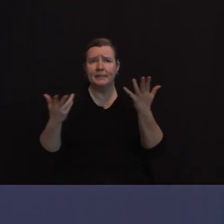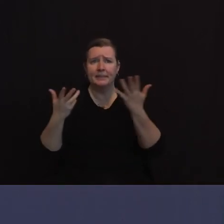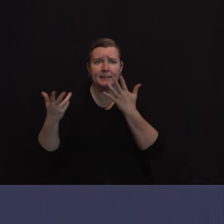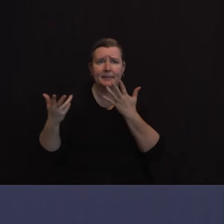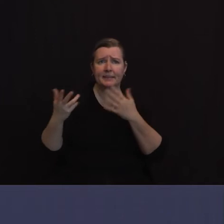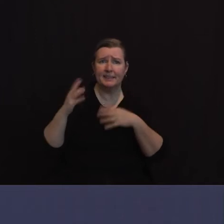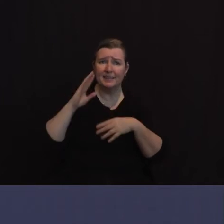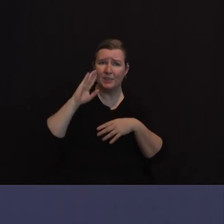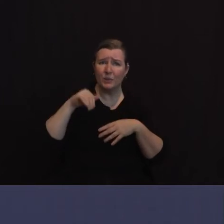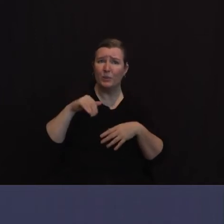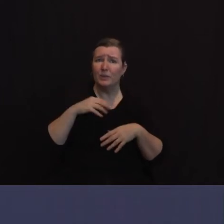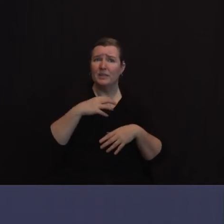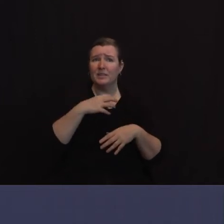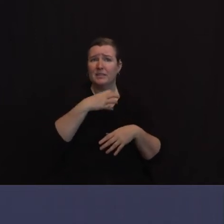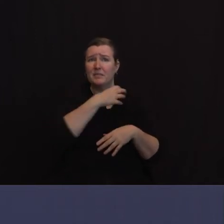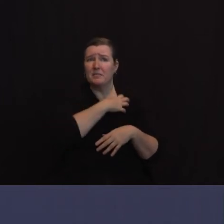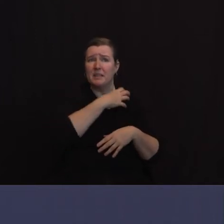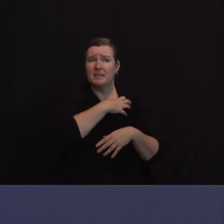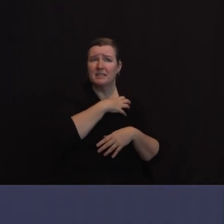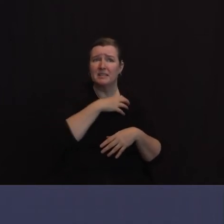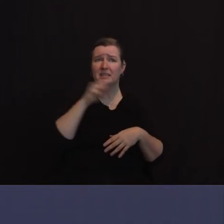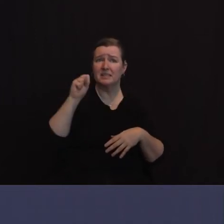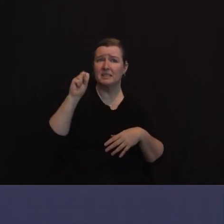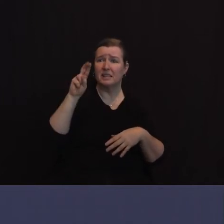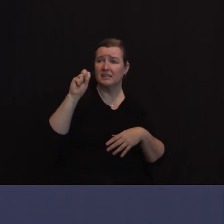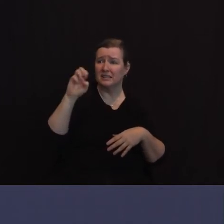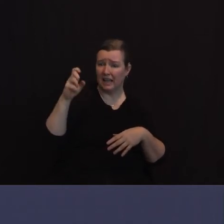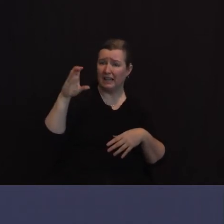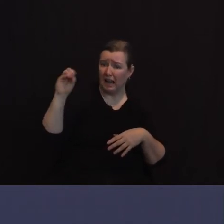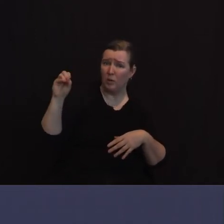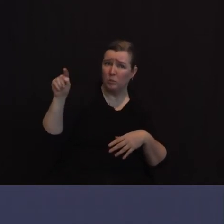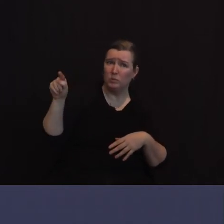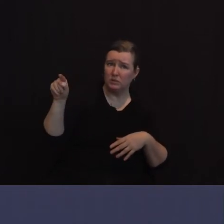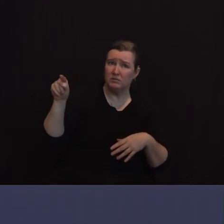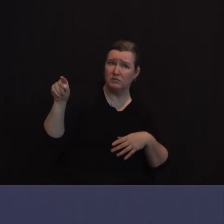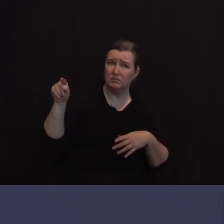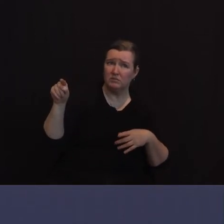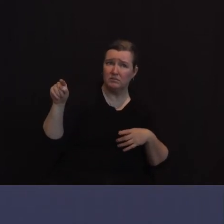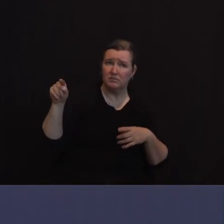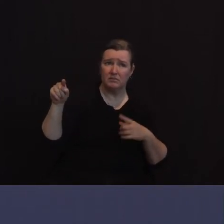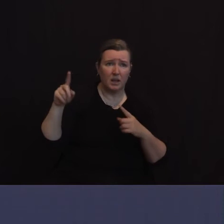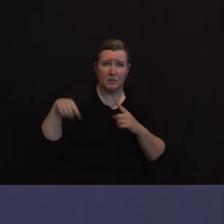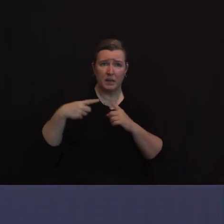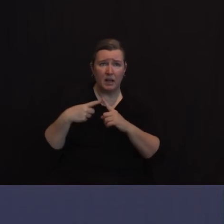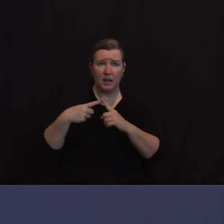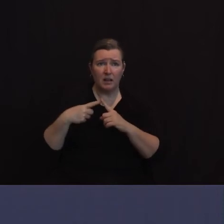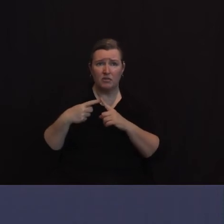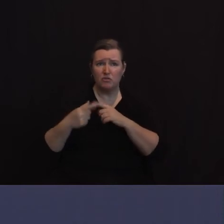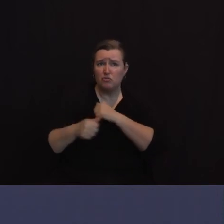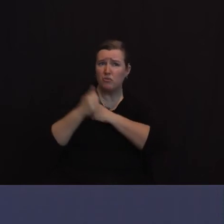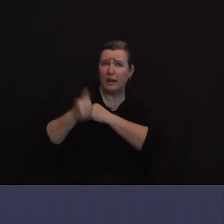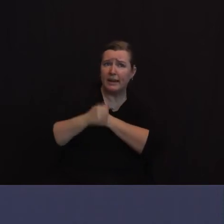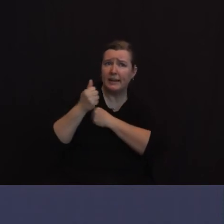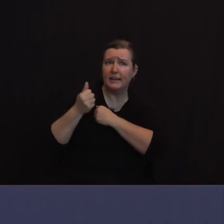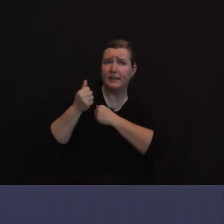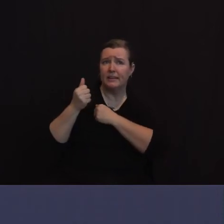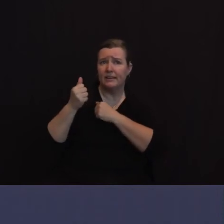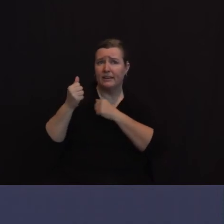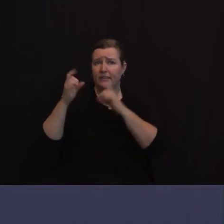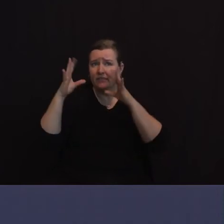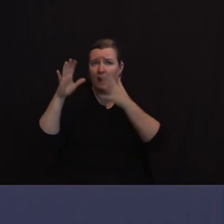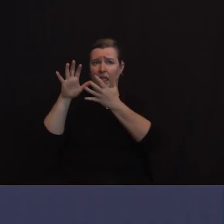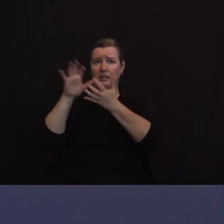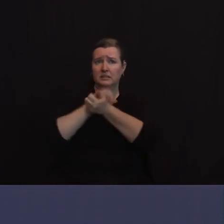threats made online about violence. Parents have rallied in Maplewood. They filed lawsuits